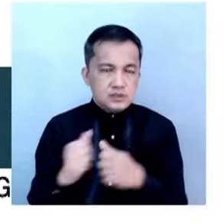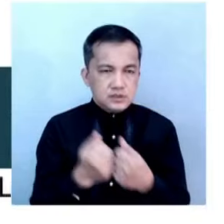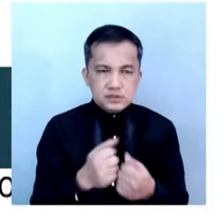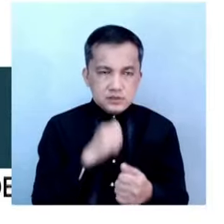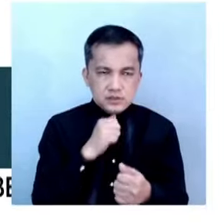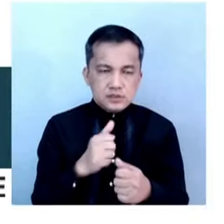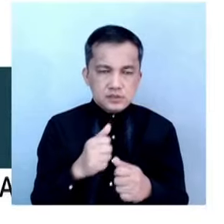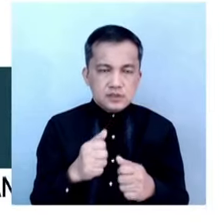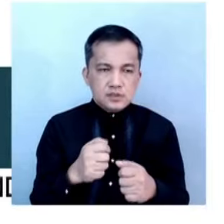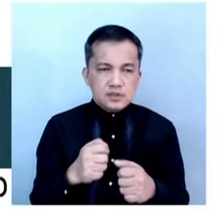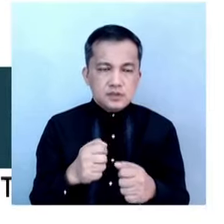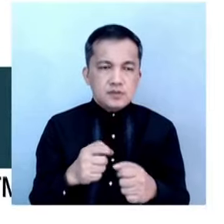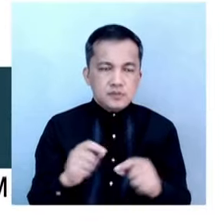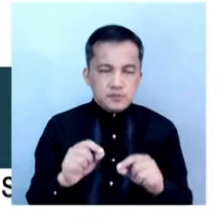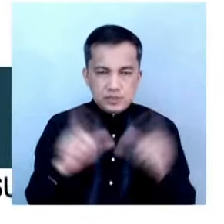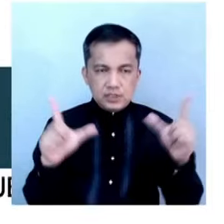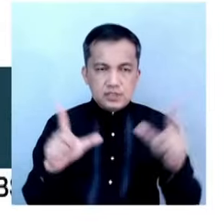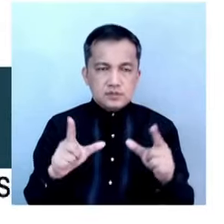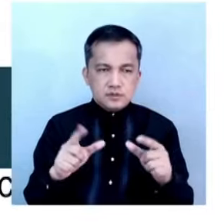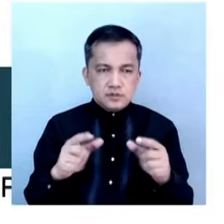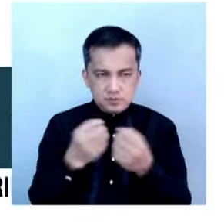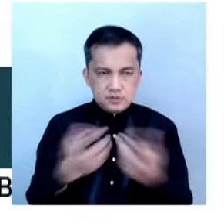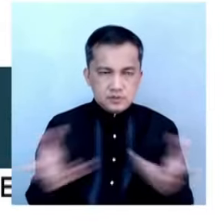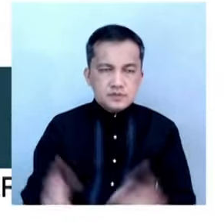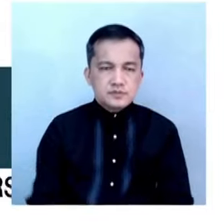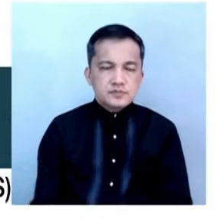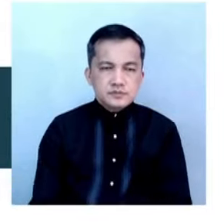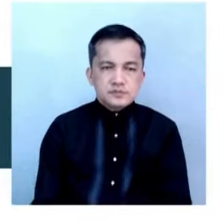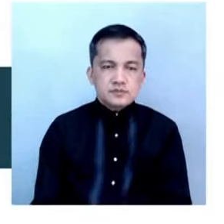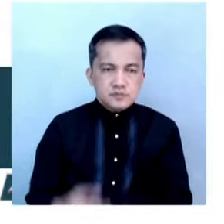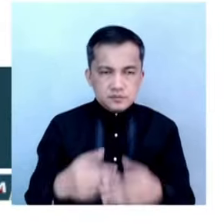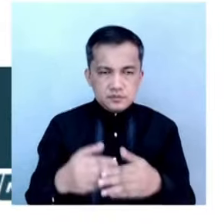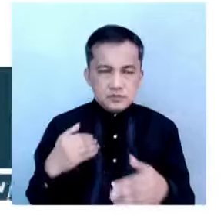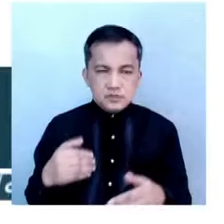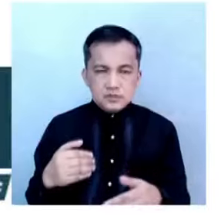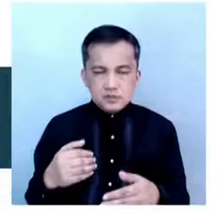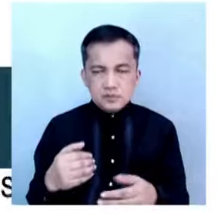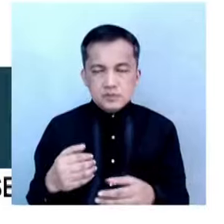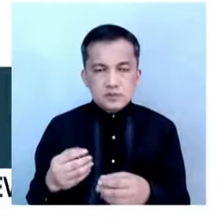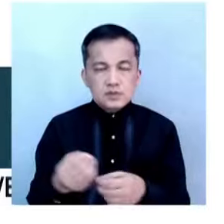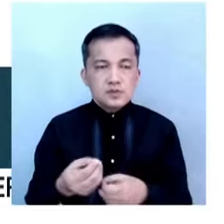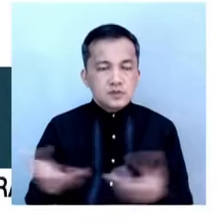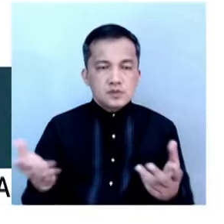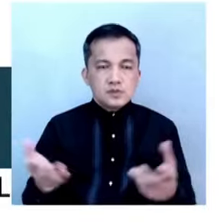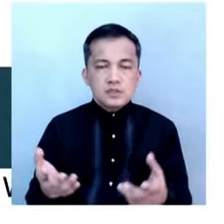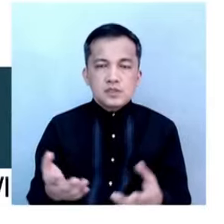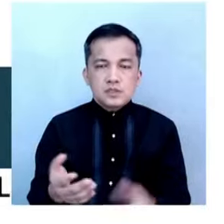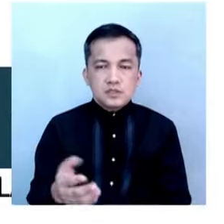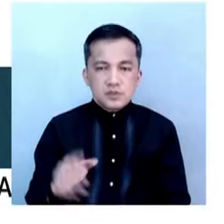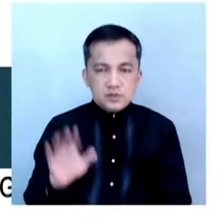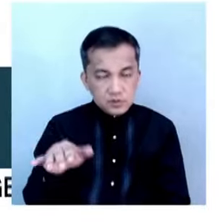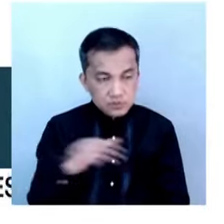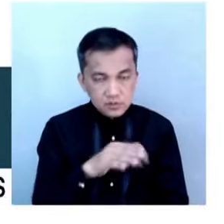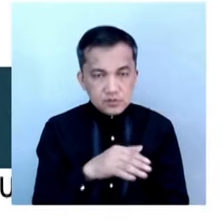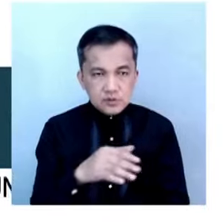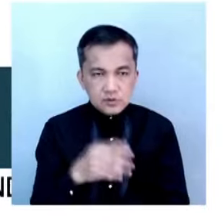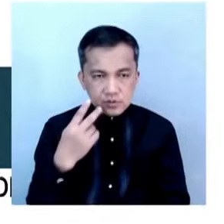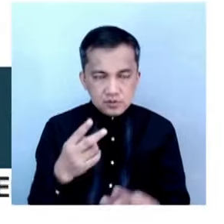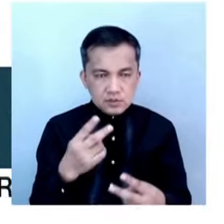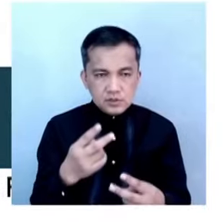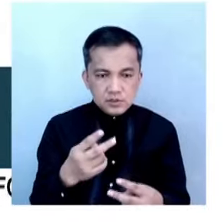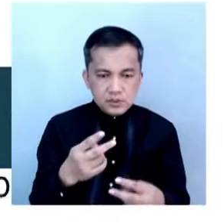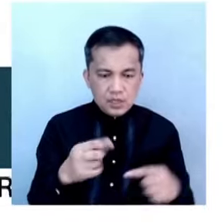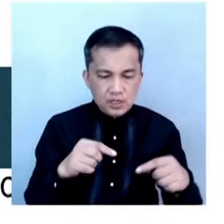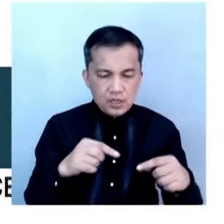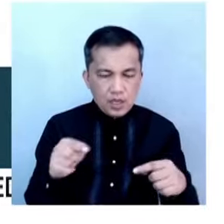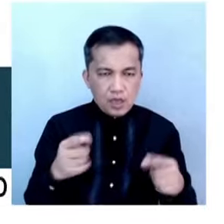mabigla, nabigla na lang nag-release kami ng information. So prior to that, we gave them information, hey, we're seeing this abnormal activity